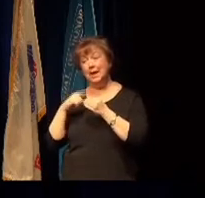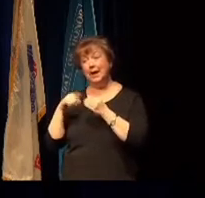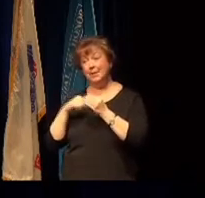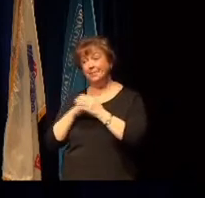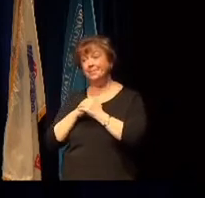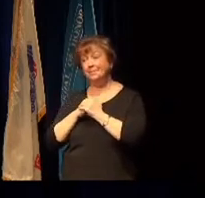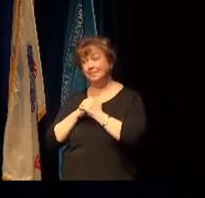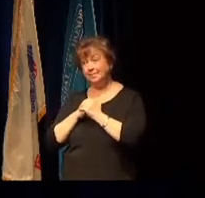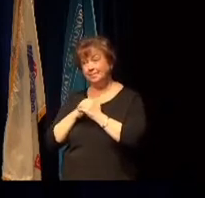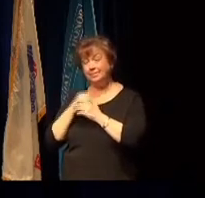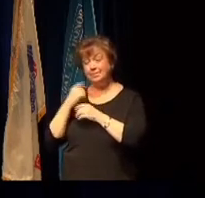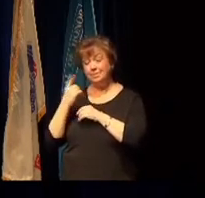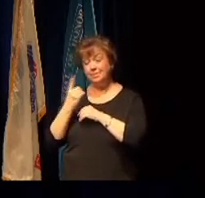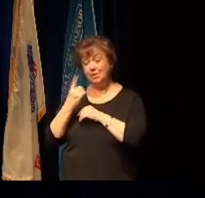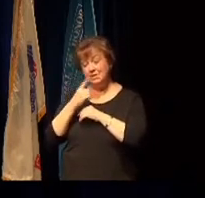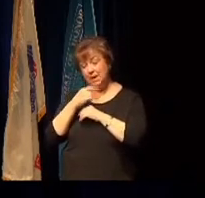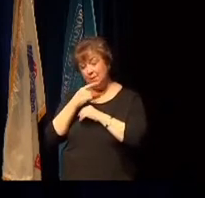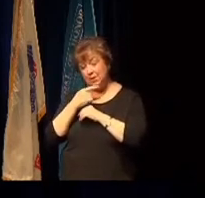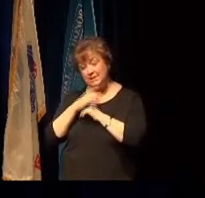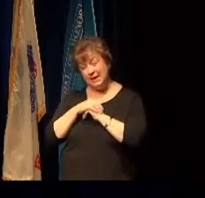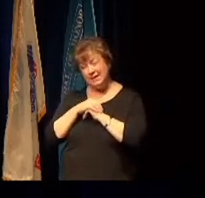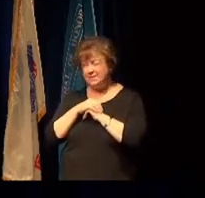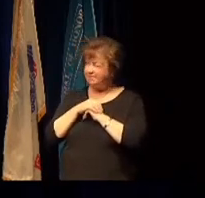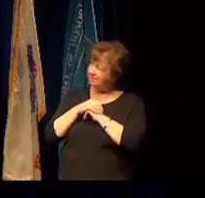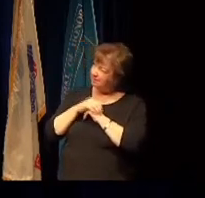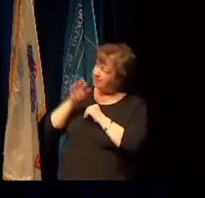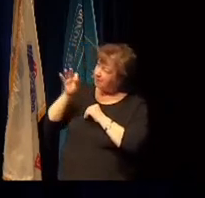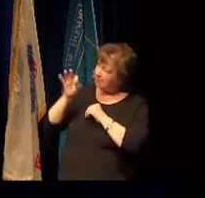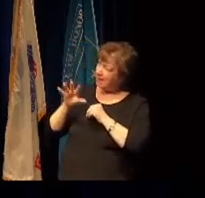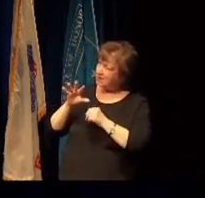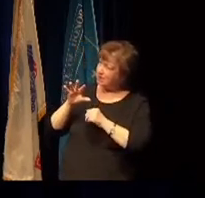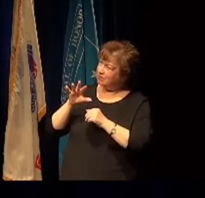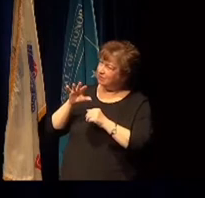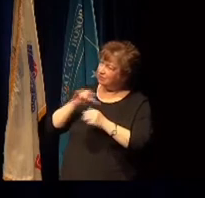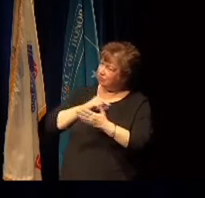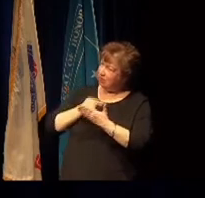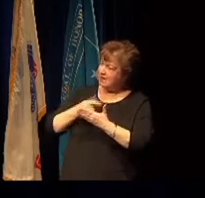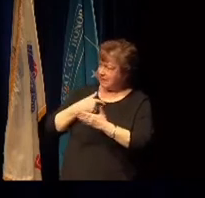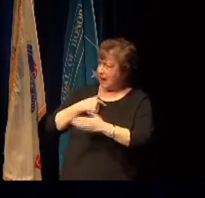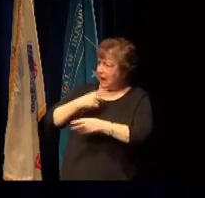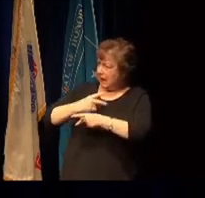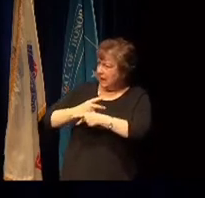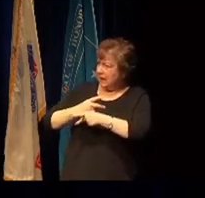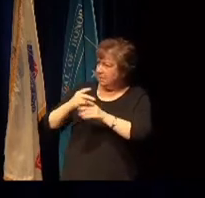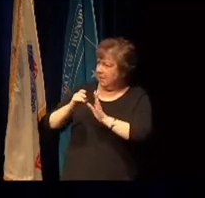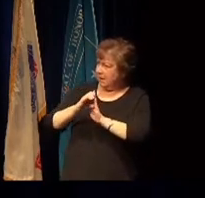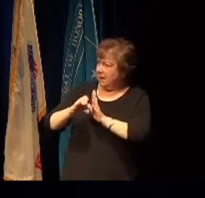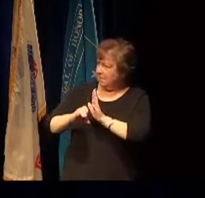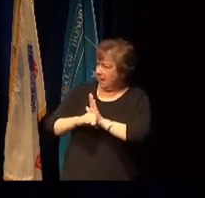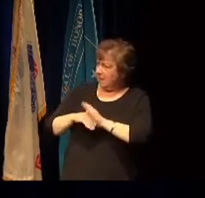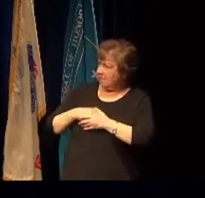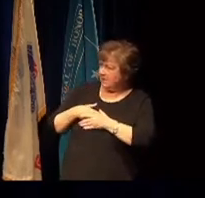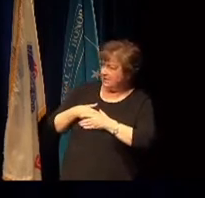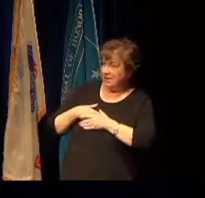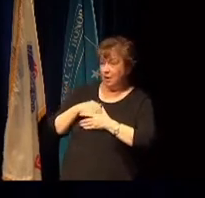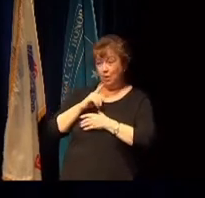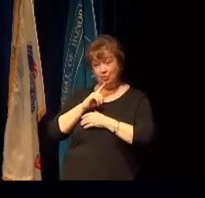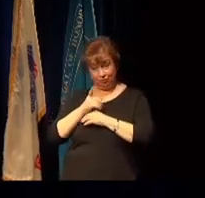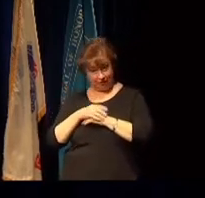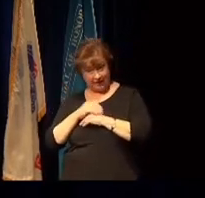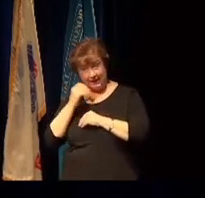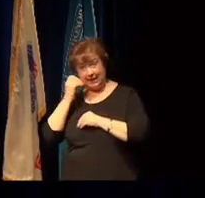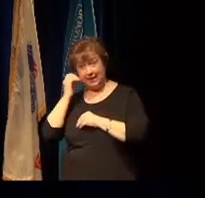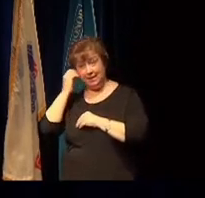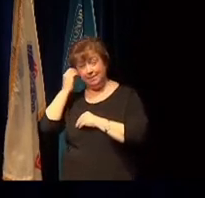Someone says, but Pastor Grace, you know, I keep the commandments. Okay, really? Do you keep this one? Here's a